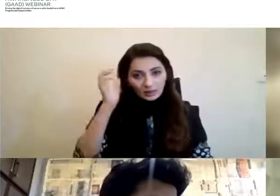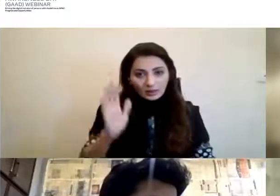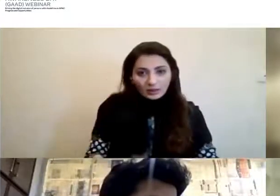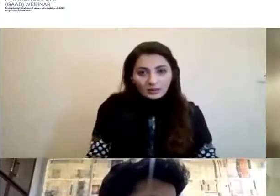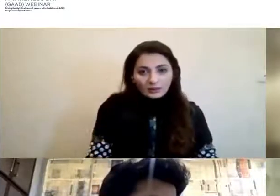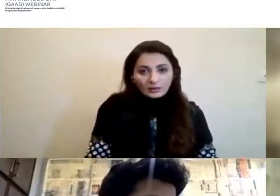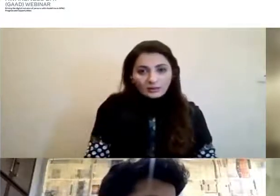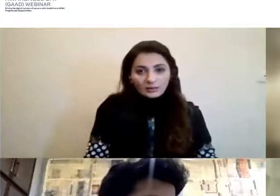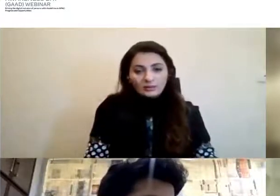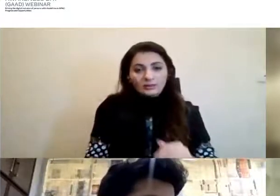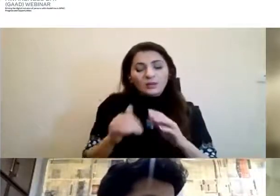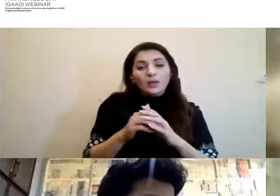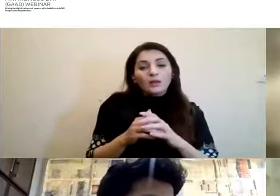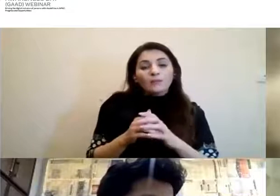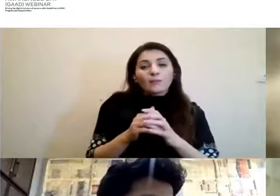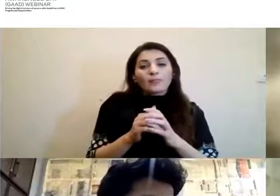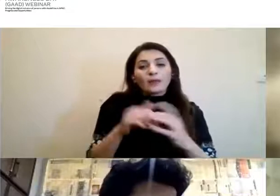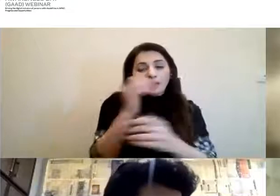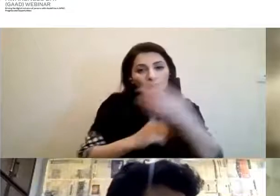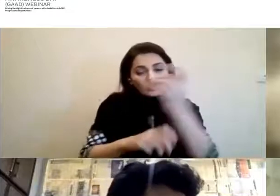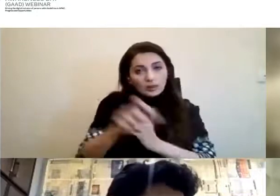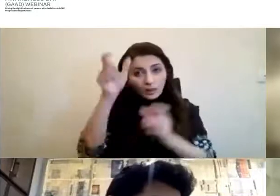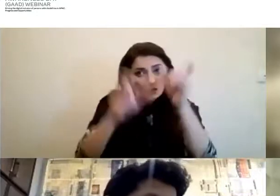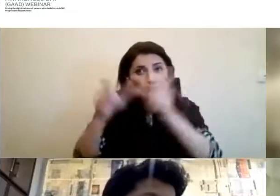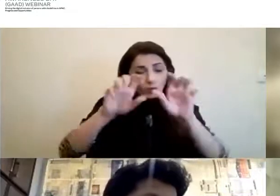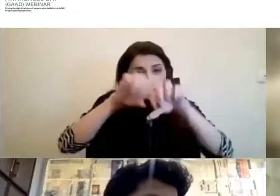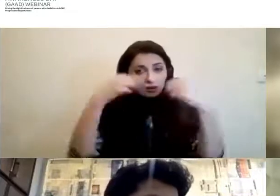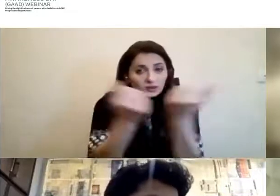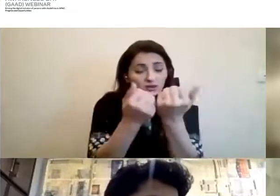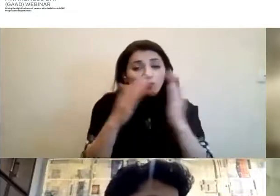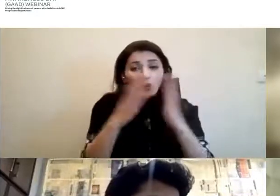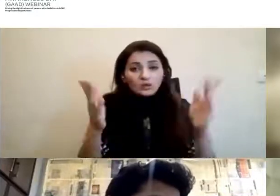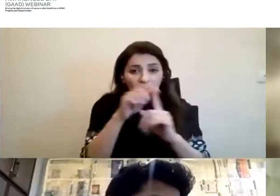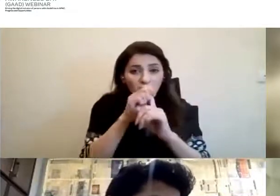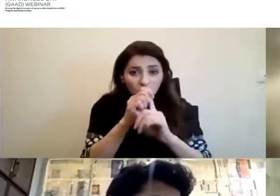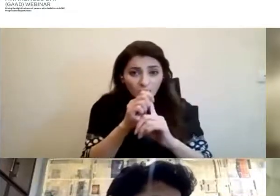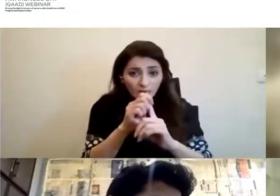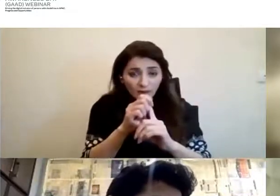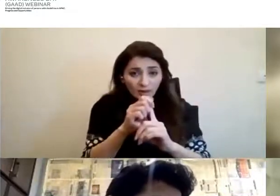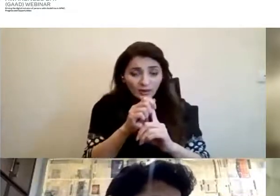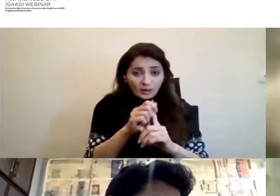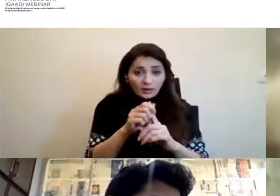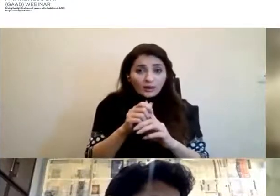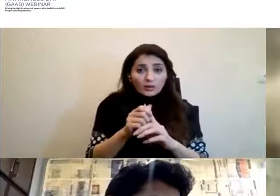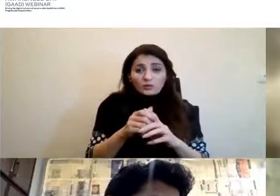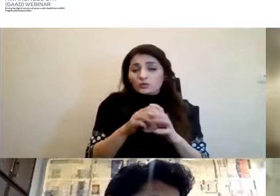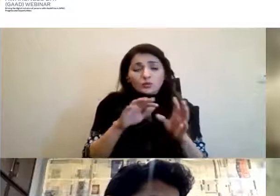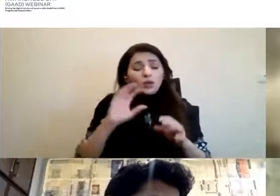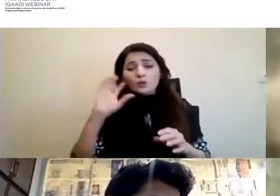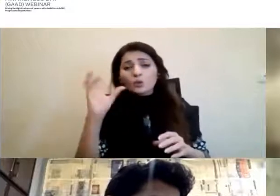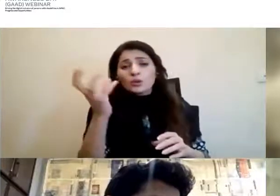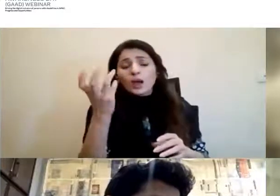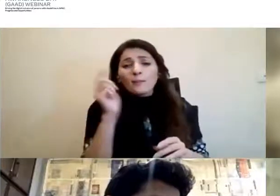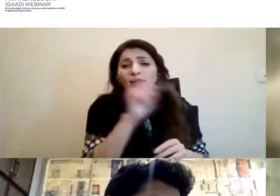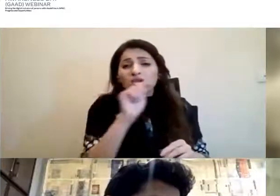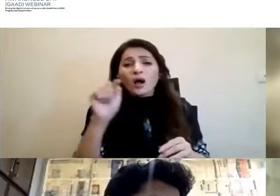are critical to pushing digital accessibility. We have evidence to show that wherever in the world there has been some significant